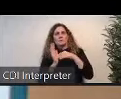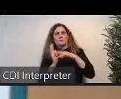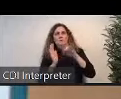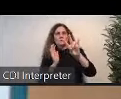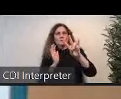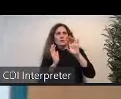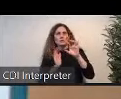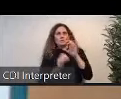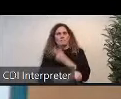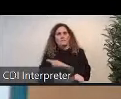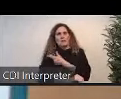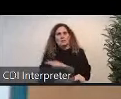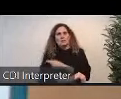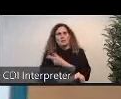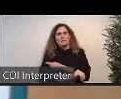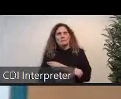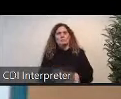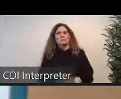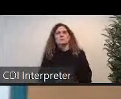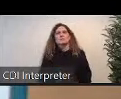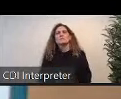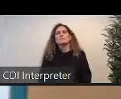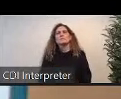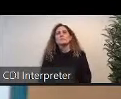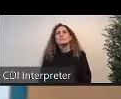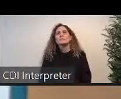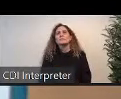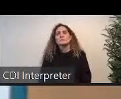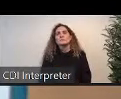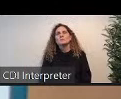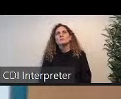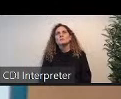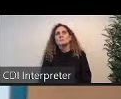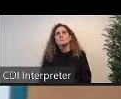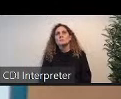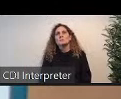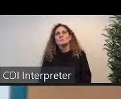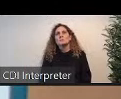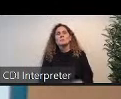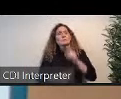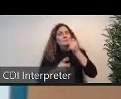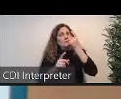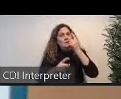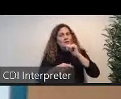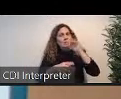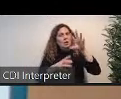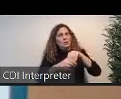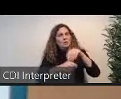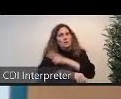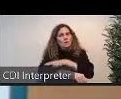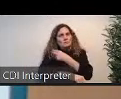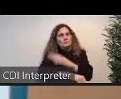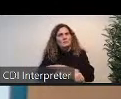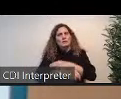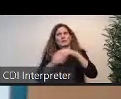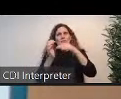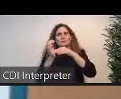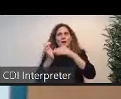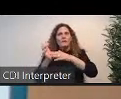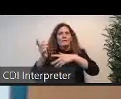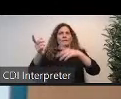community providers who are doing great work in getting vaccines out to our community, but again, reflects just